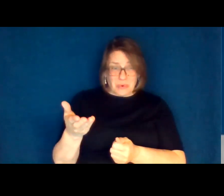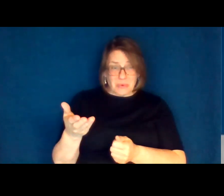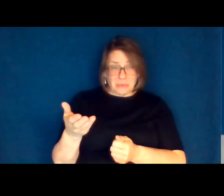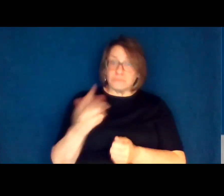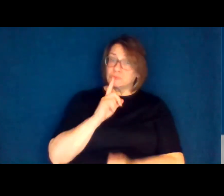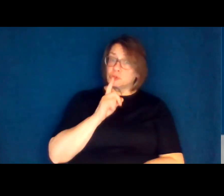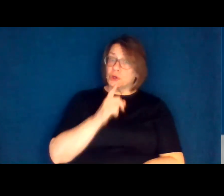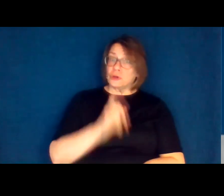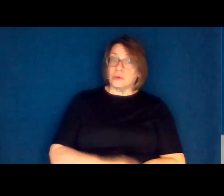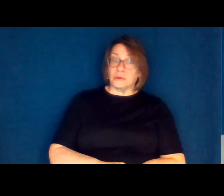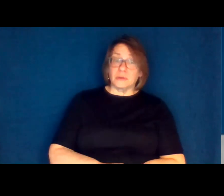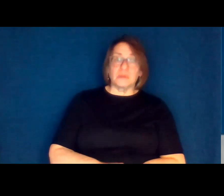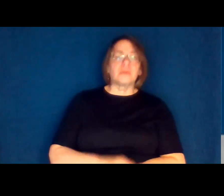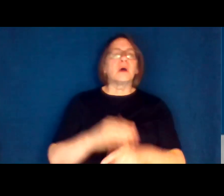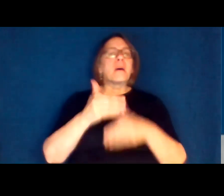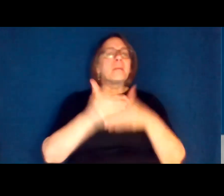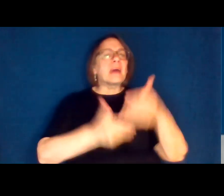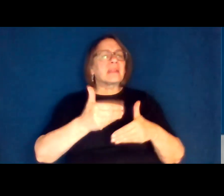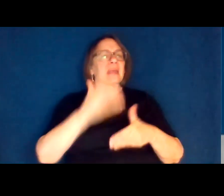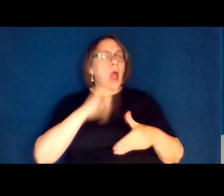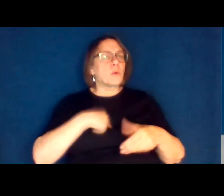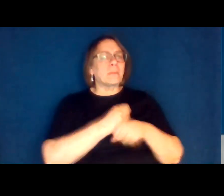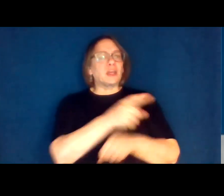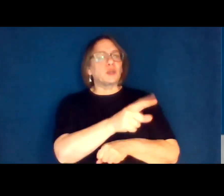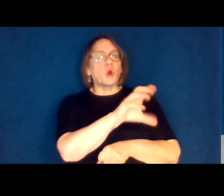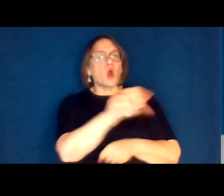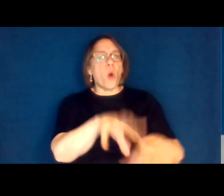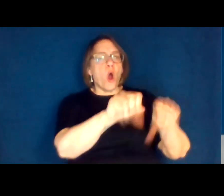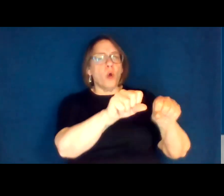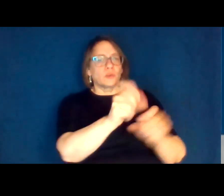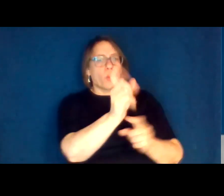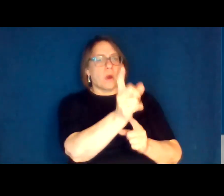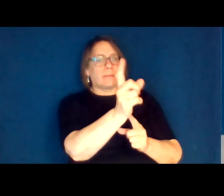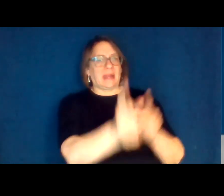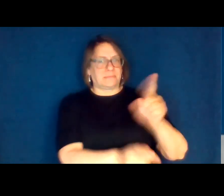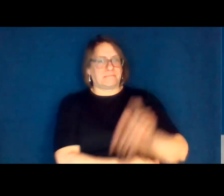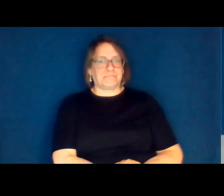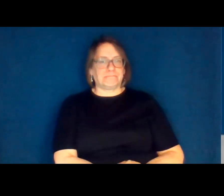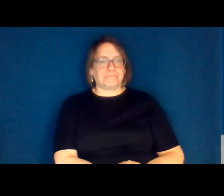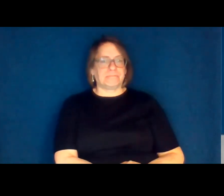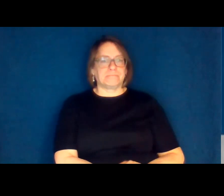Yeah, go ahead. Yeah. Yep, I will make you a co-host. Give me one moment here. Okay, thank you.